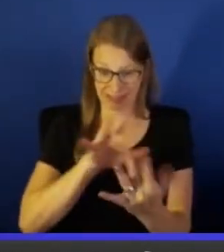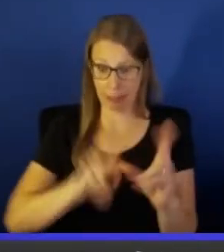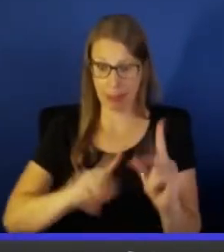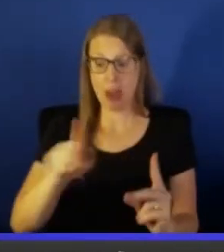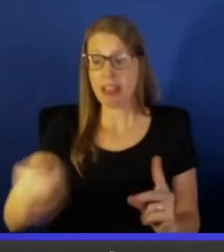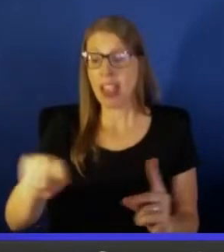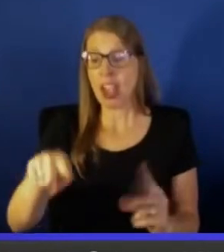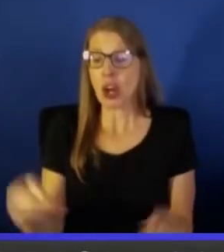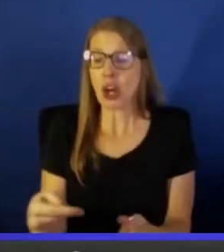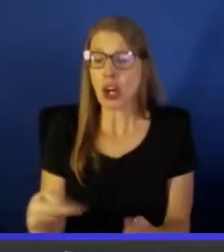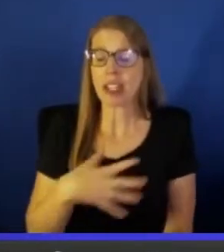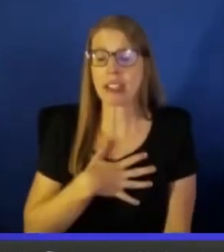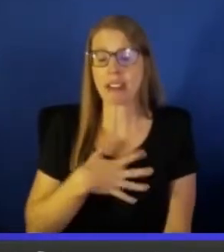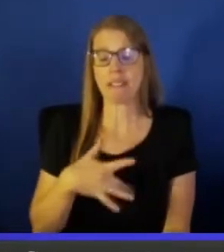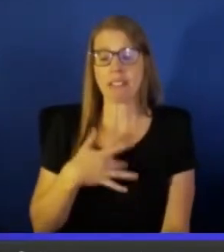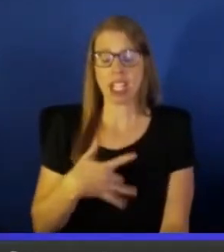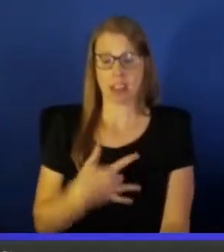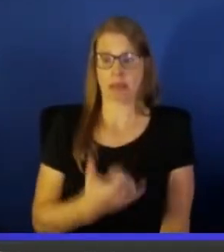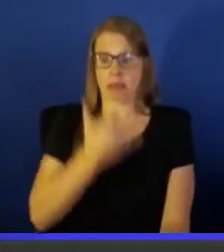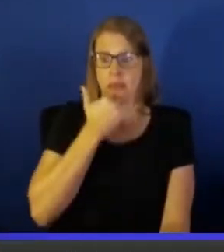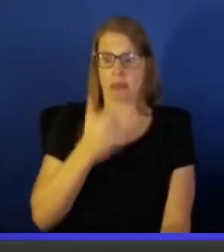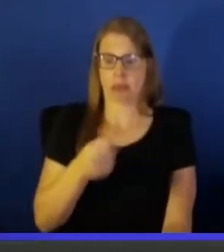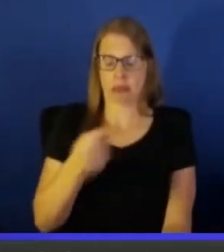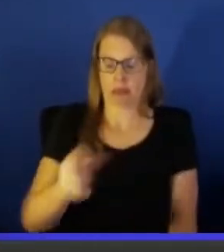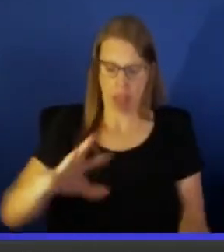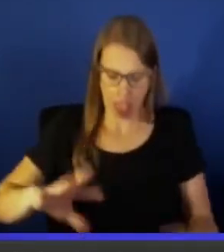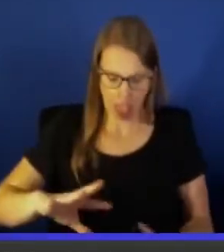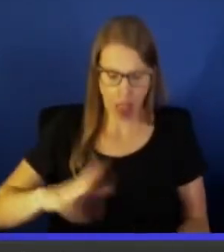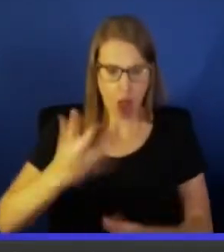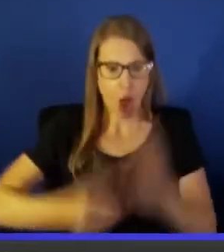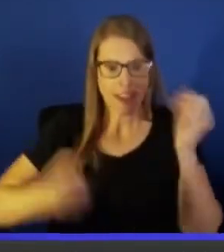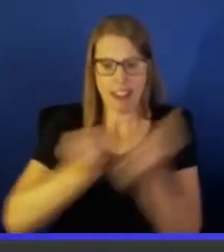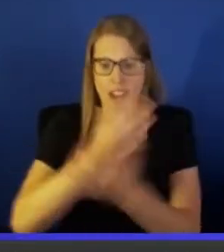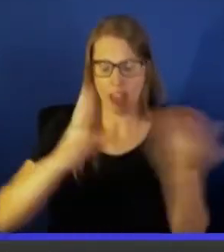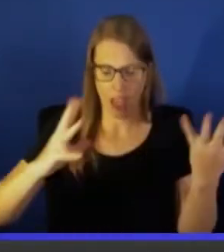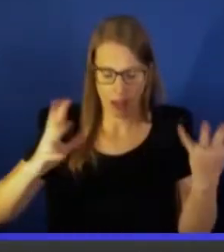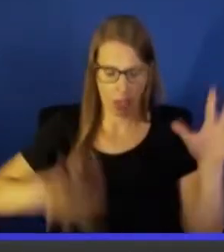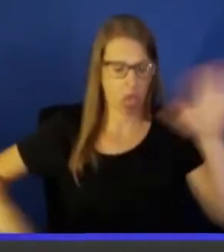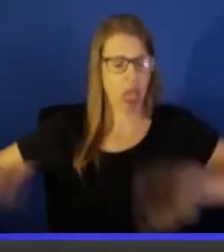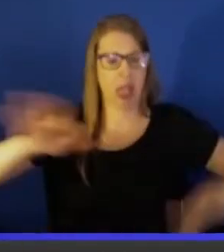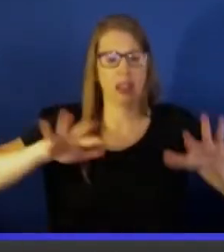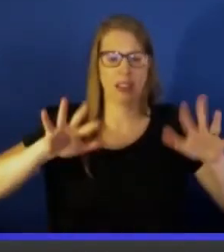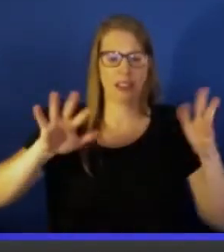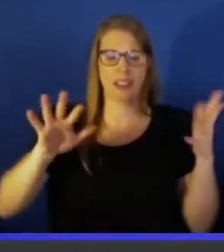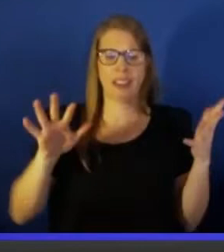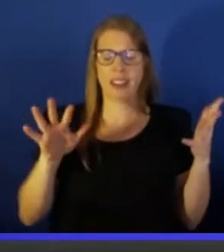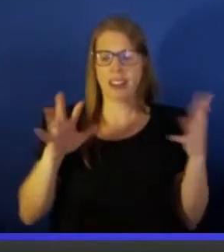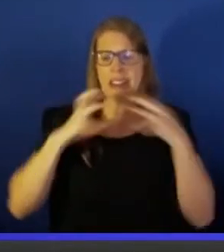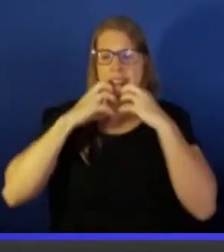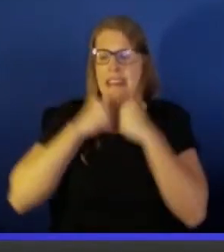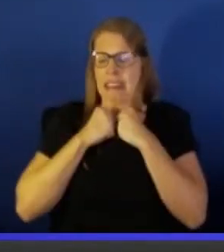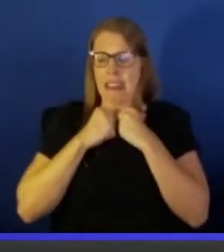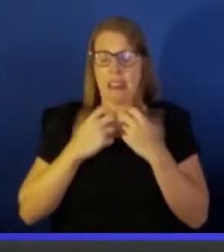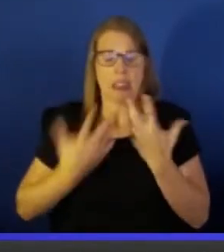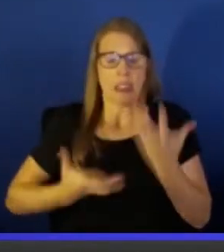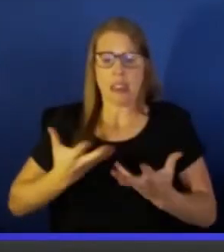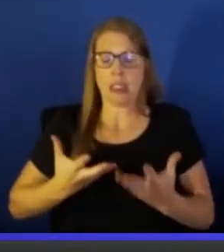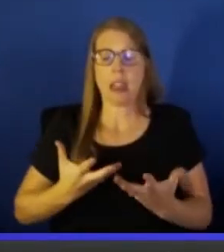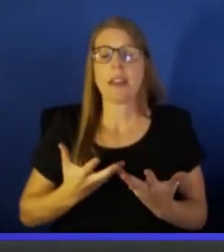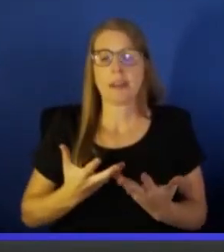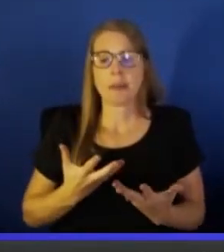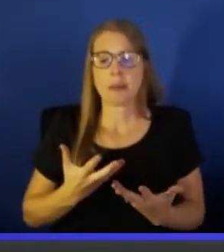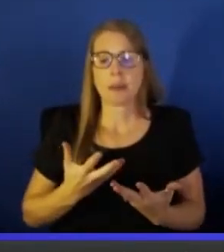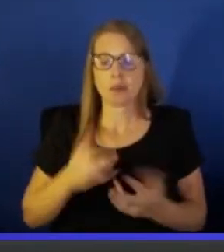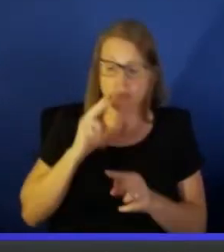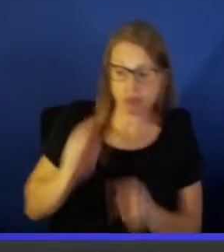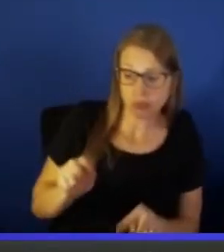feel displaced, who feel like they have lost everything that is important to them or close to them, the earlier we can get to them and be on the lookout for them, the